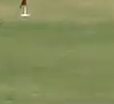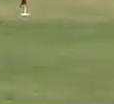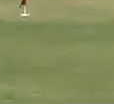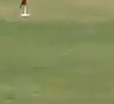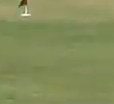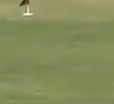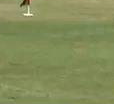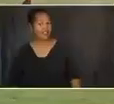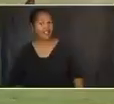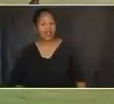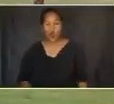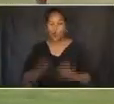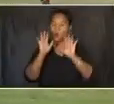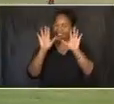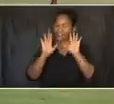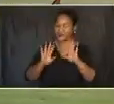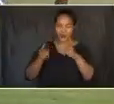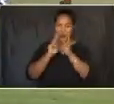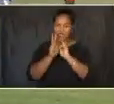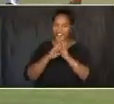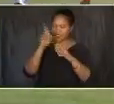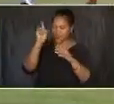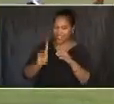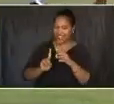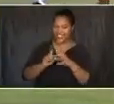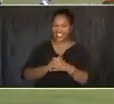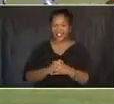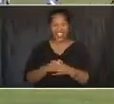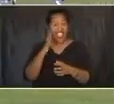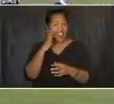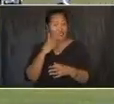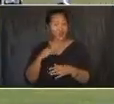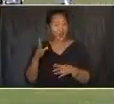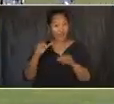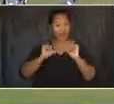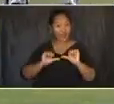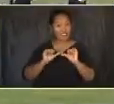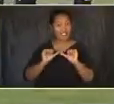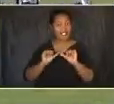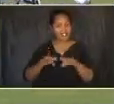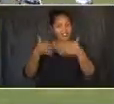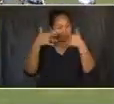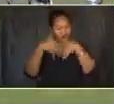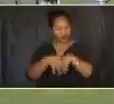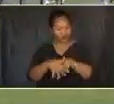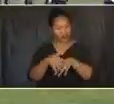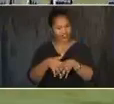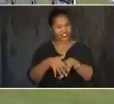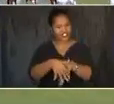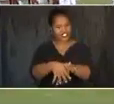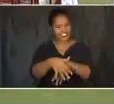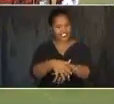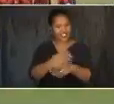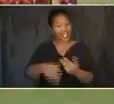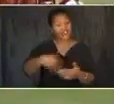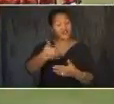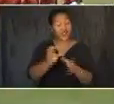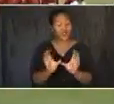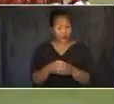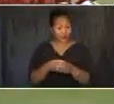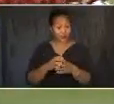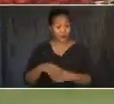Totoka na nrakini bengrabi era non rasa tombale ga tayam betal tunga mai ne lulun da matritu president non da